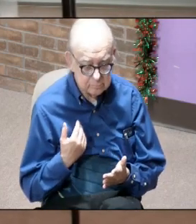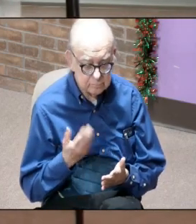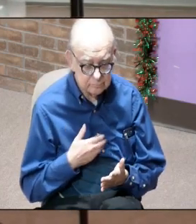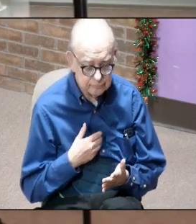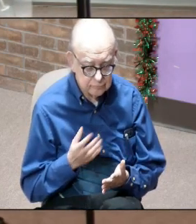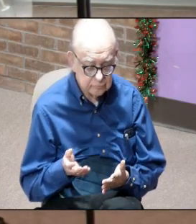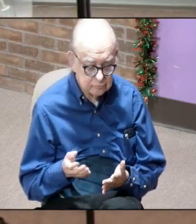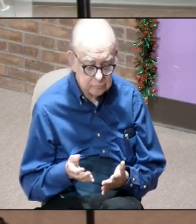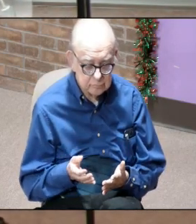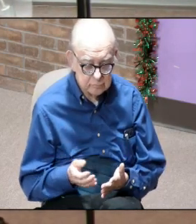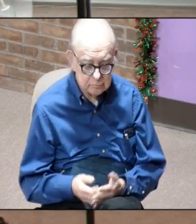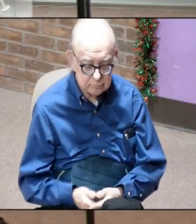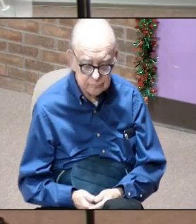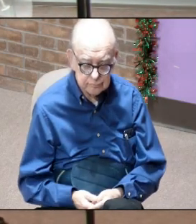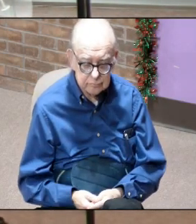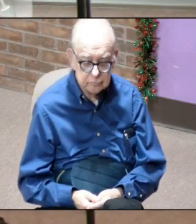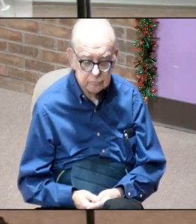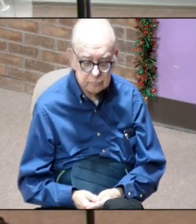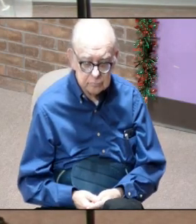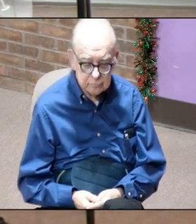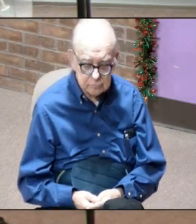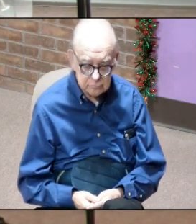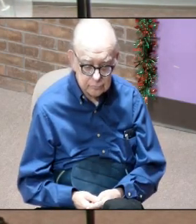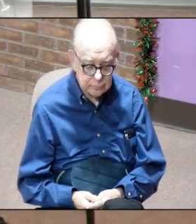a bite of the apple.